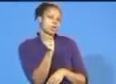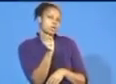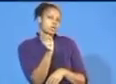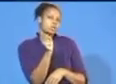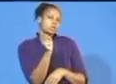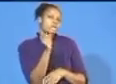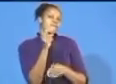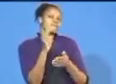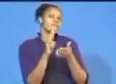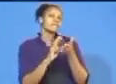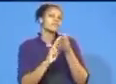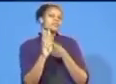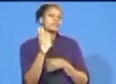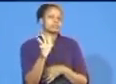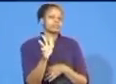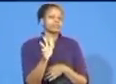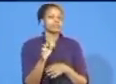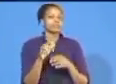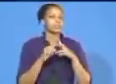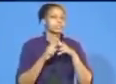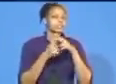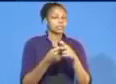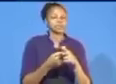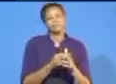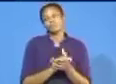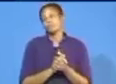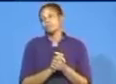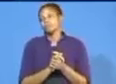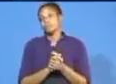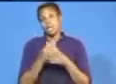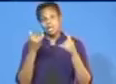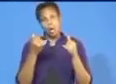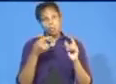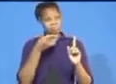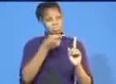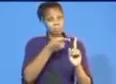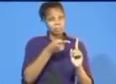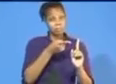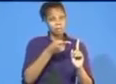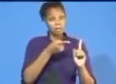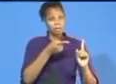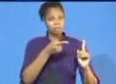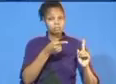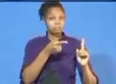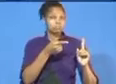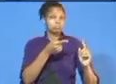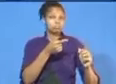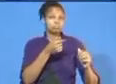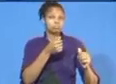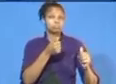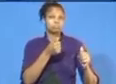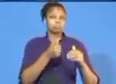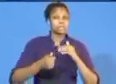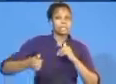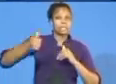3. So let's go. Now Naaman, captain of the host of the king of